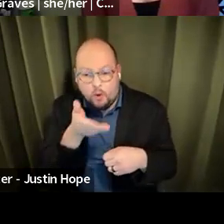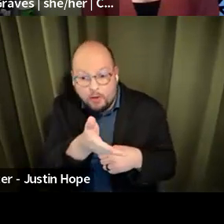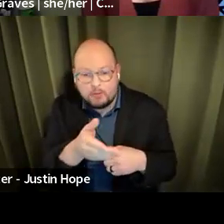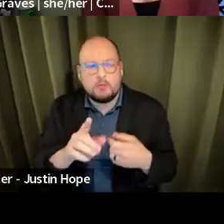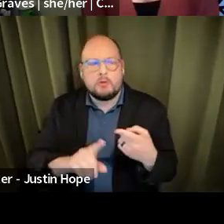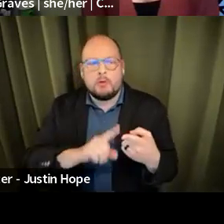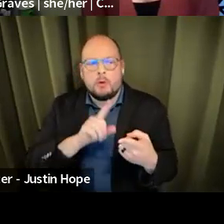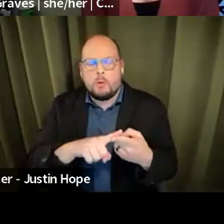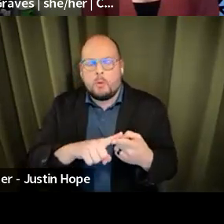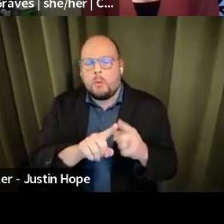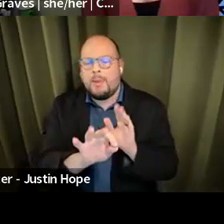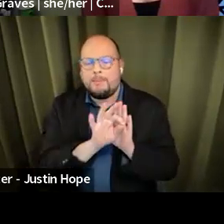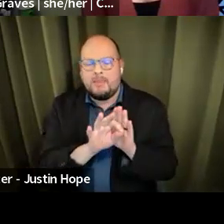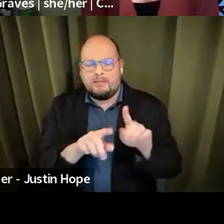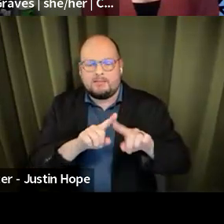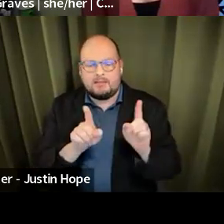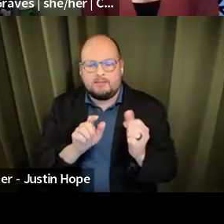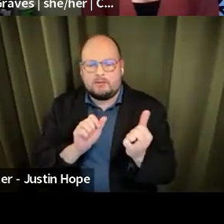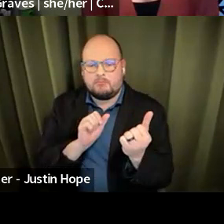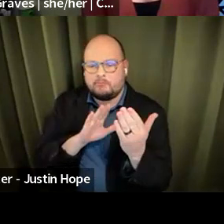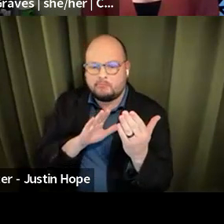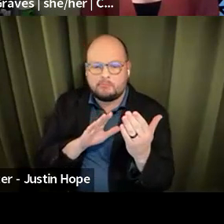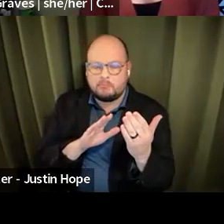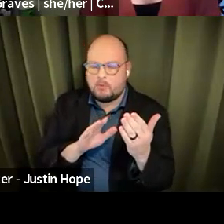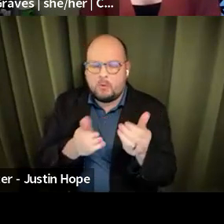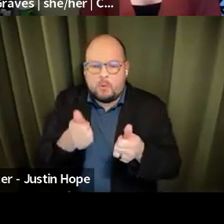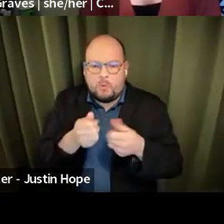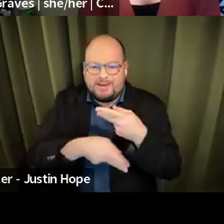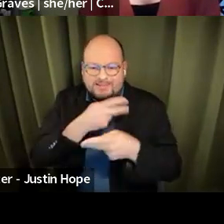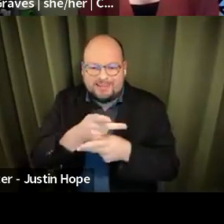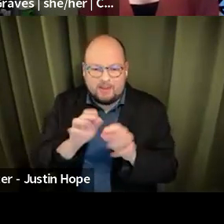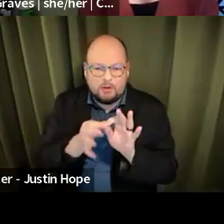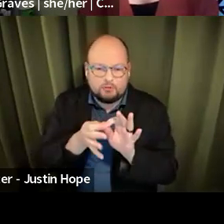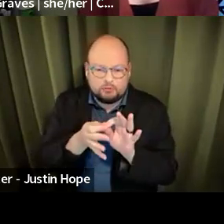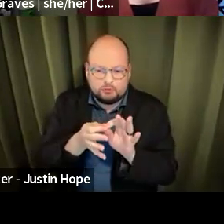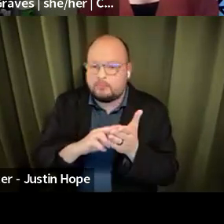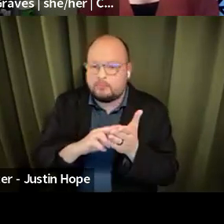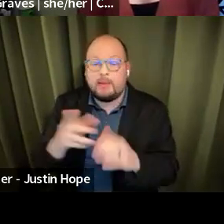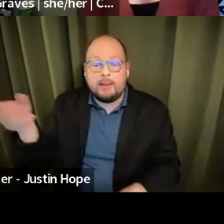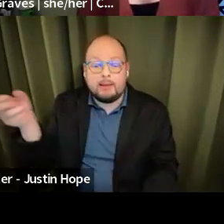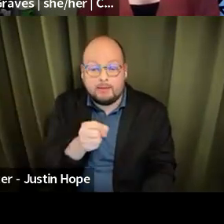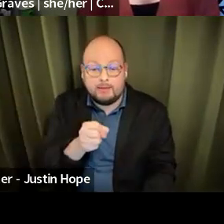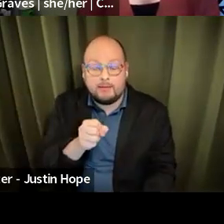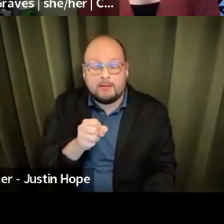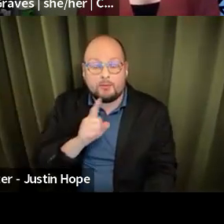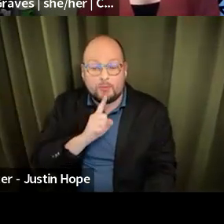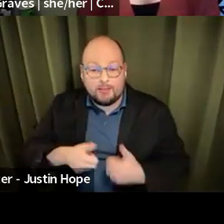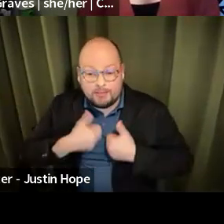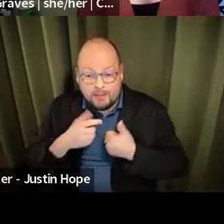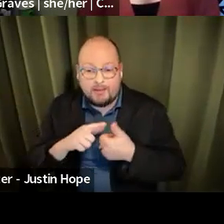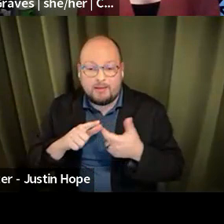of interpreter. And of course, that includes in-person, video, phone, and that is very